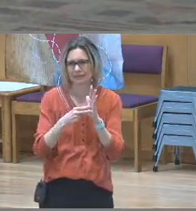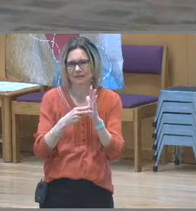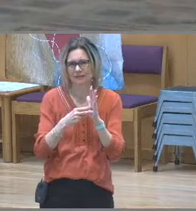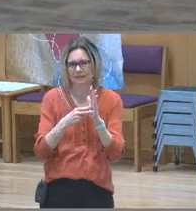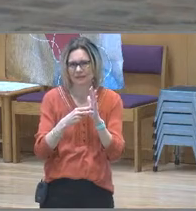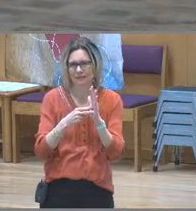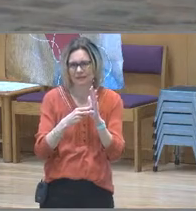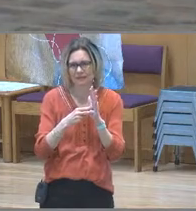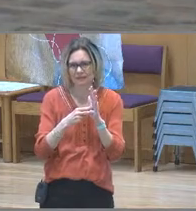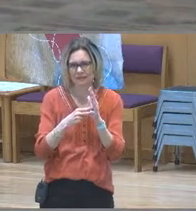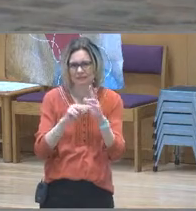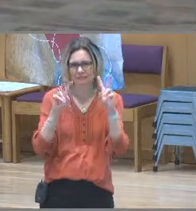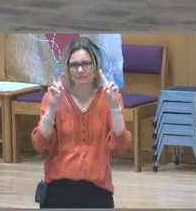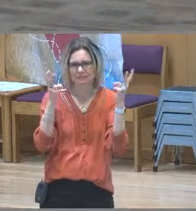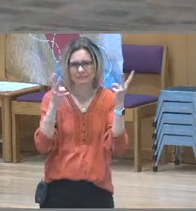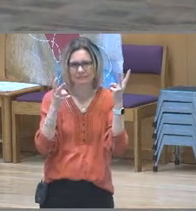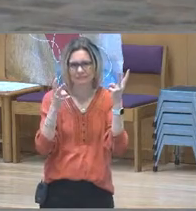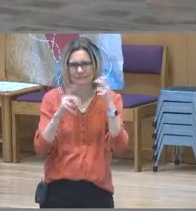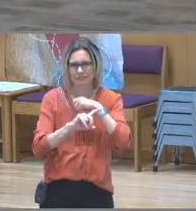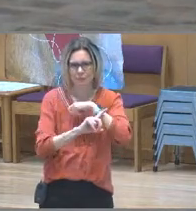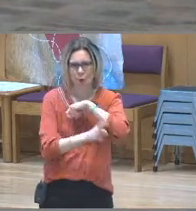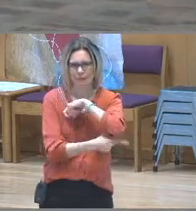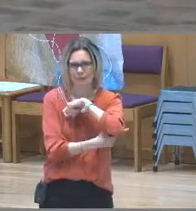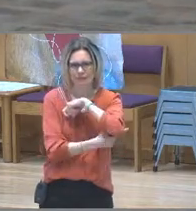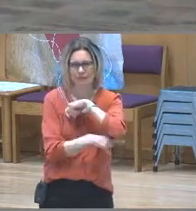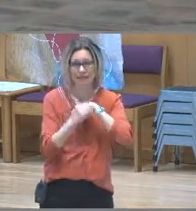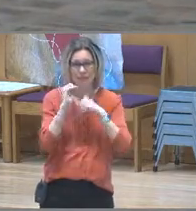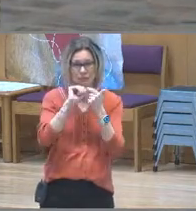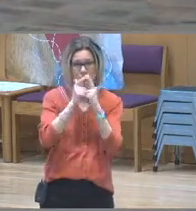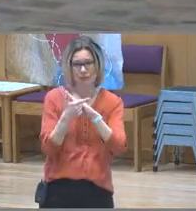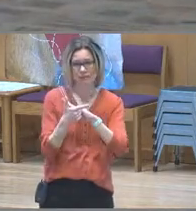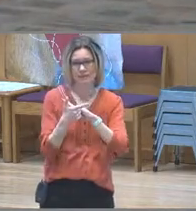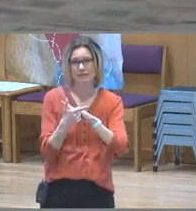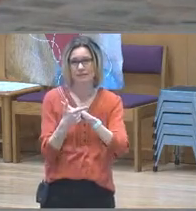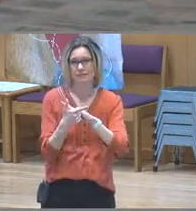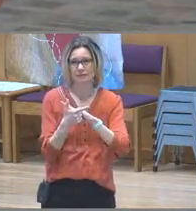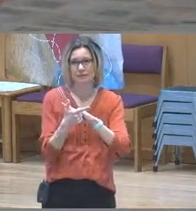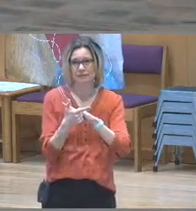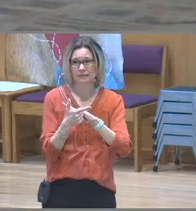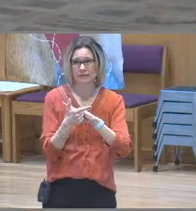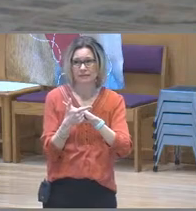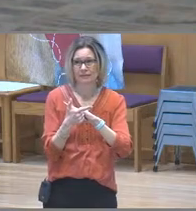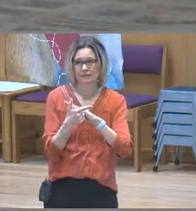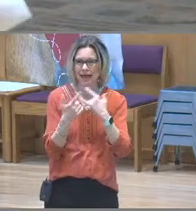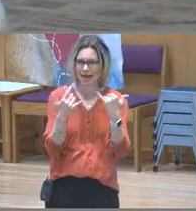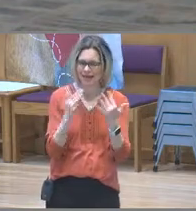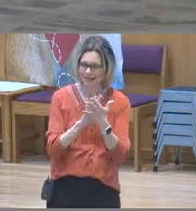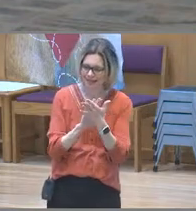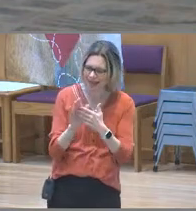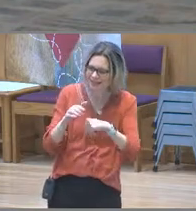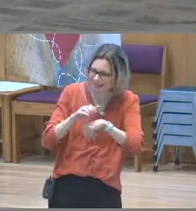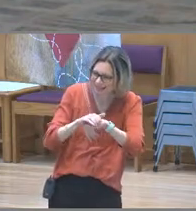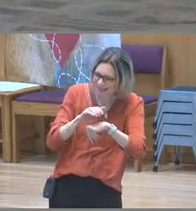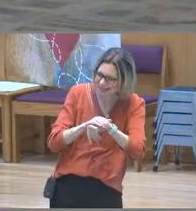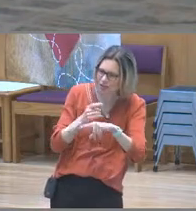garbage. So if we were going to translate it into the nice English from